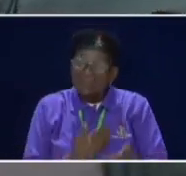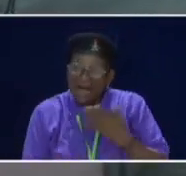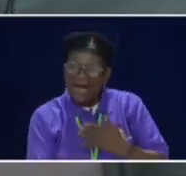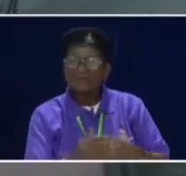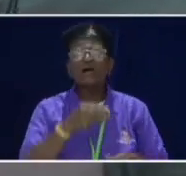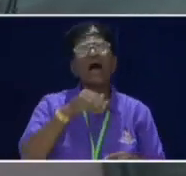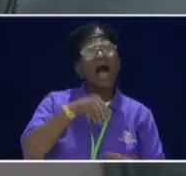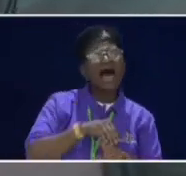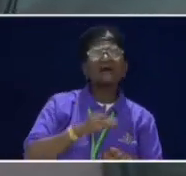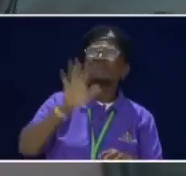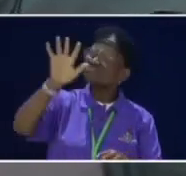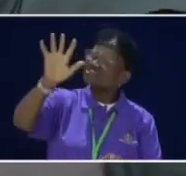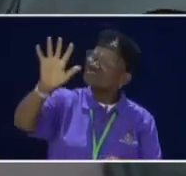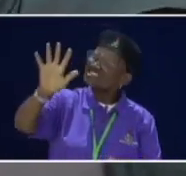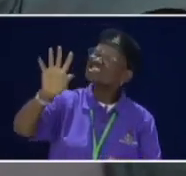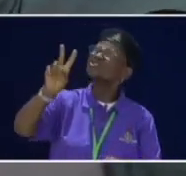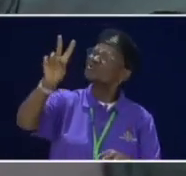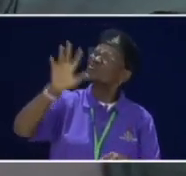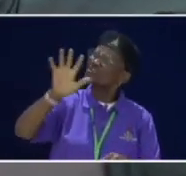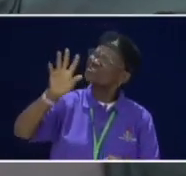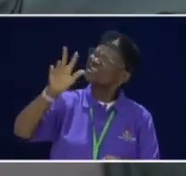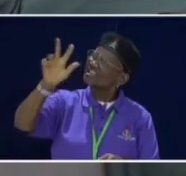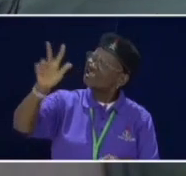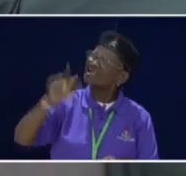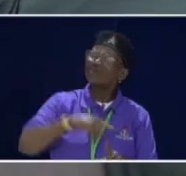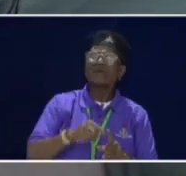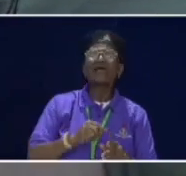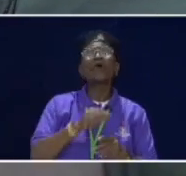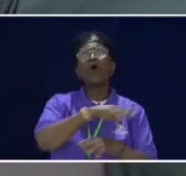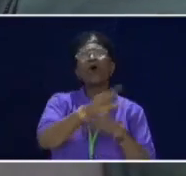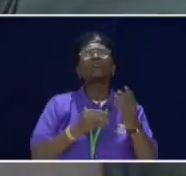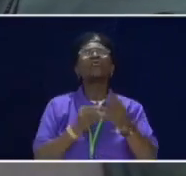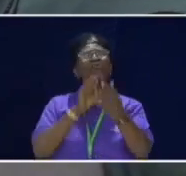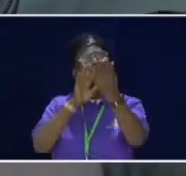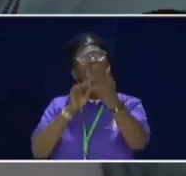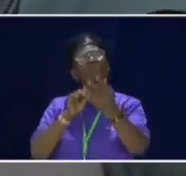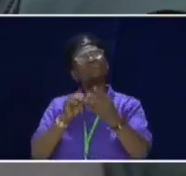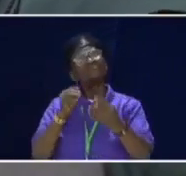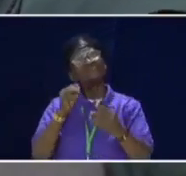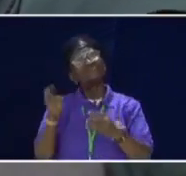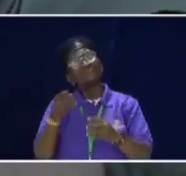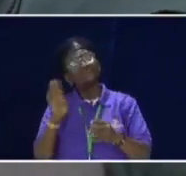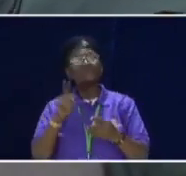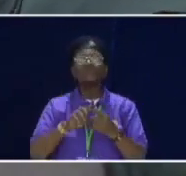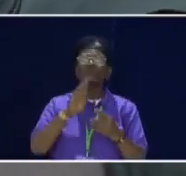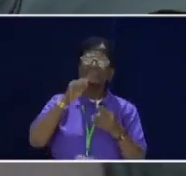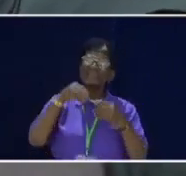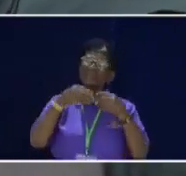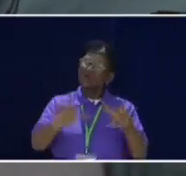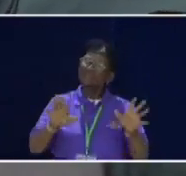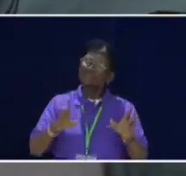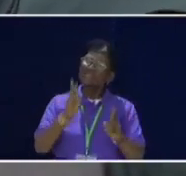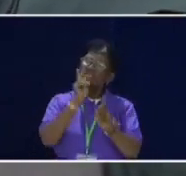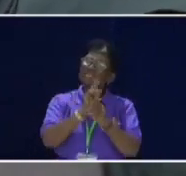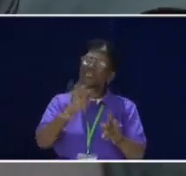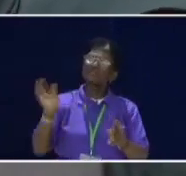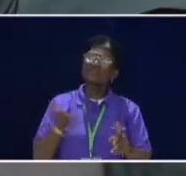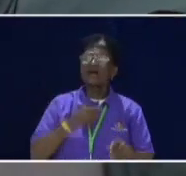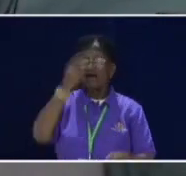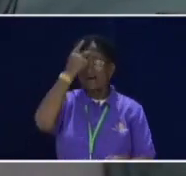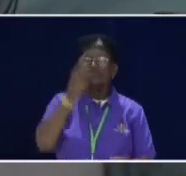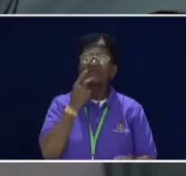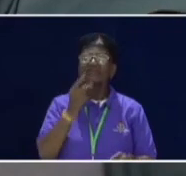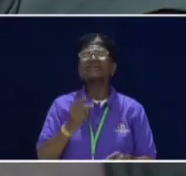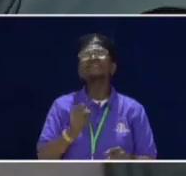53, when all hope it seems to have been lost? For keeping our parents between accidents and